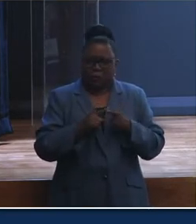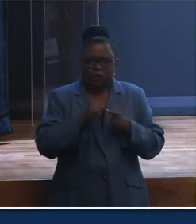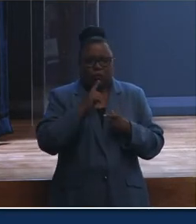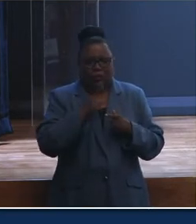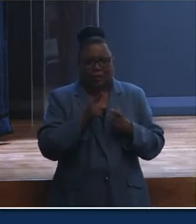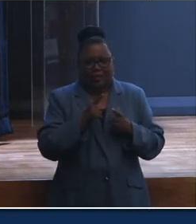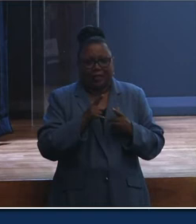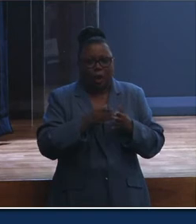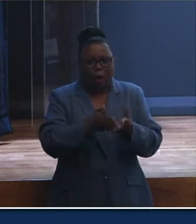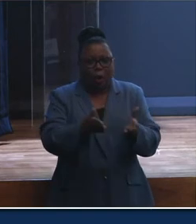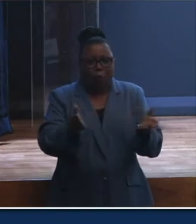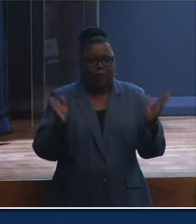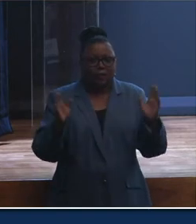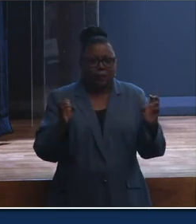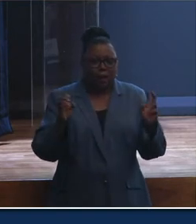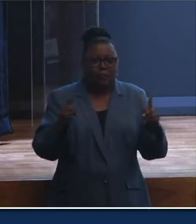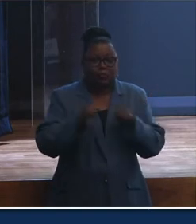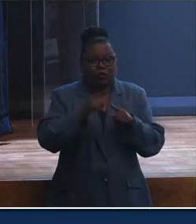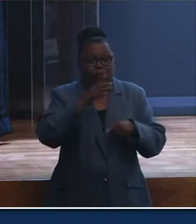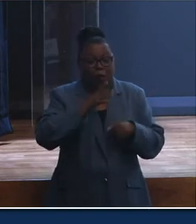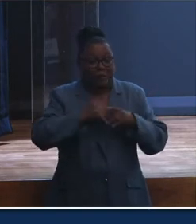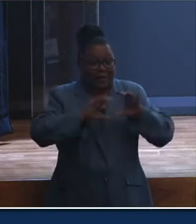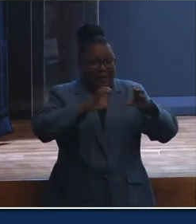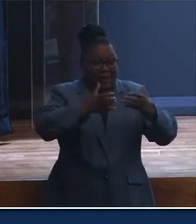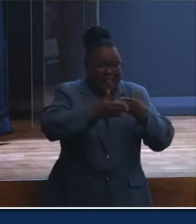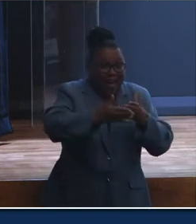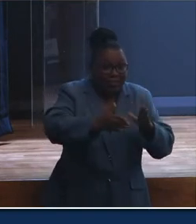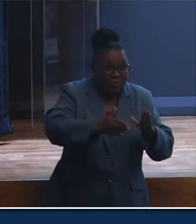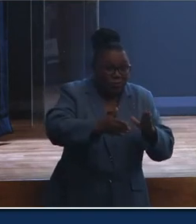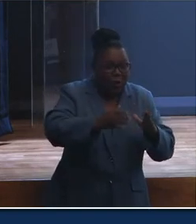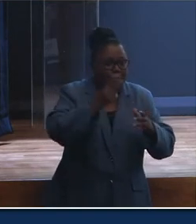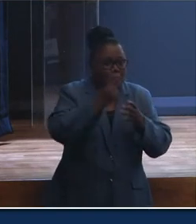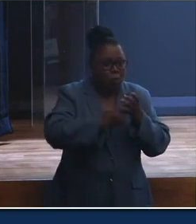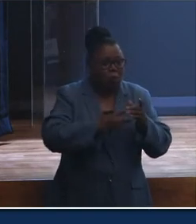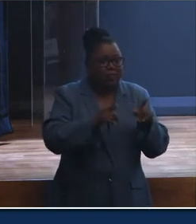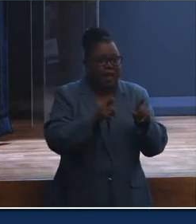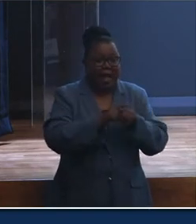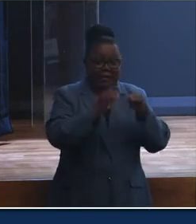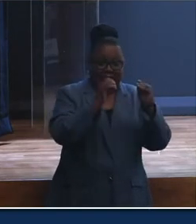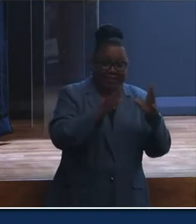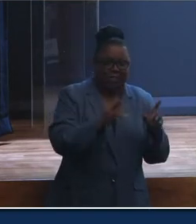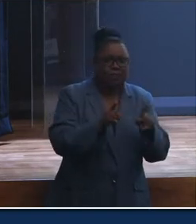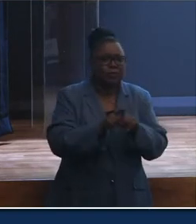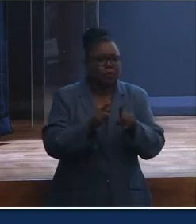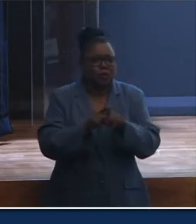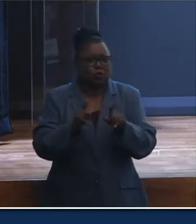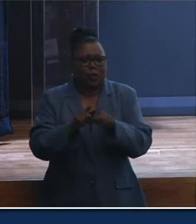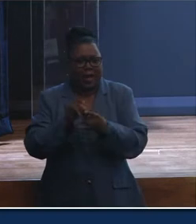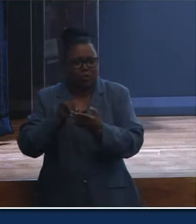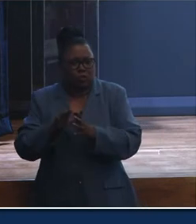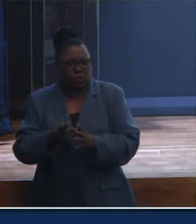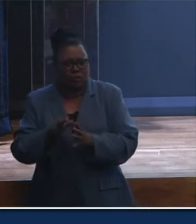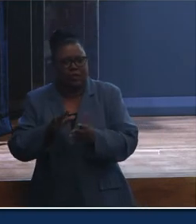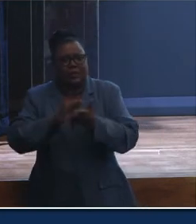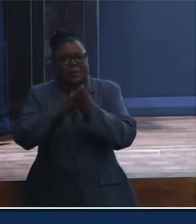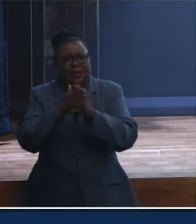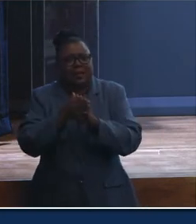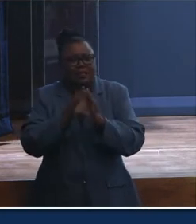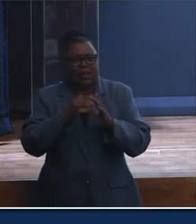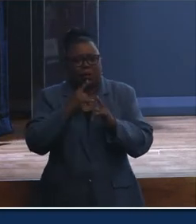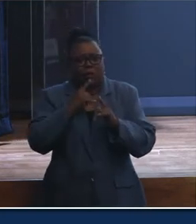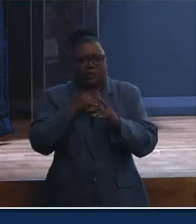actually opening up opportunities for women in the classroom, both as teachers but also as students, because there